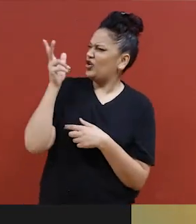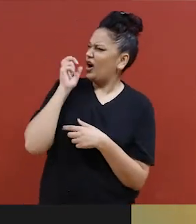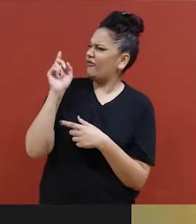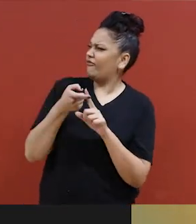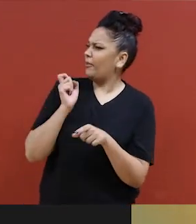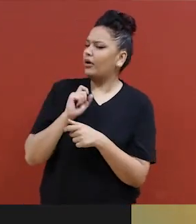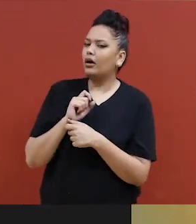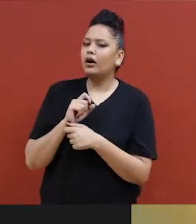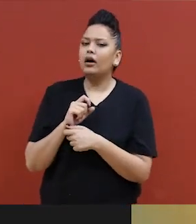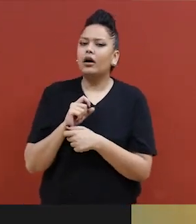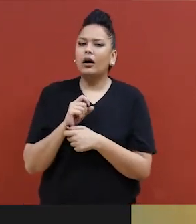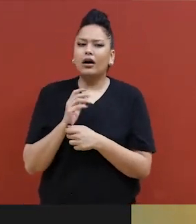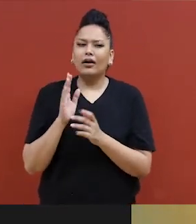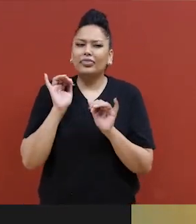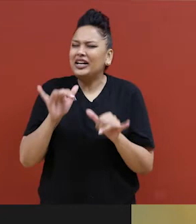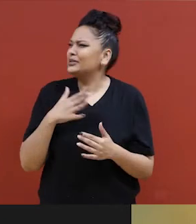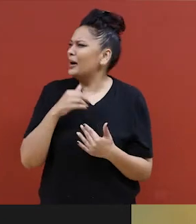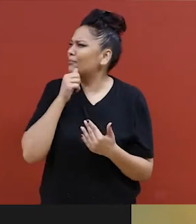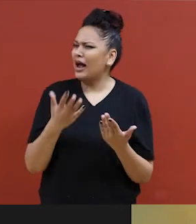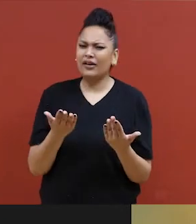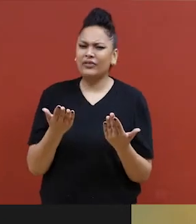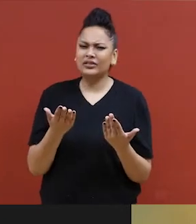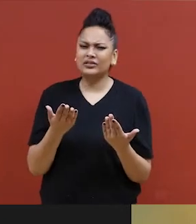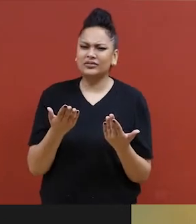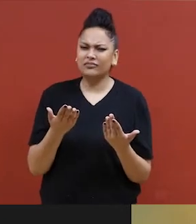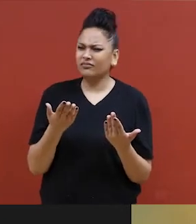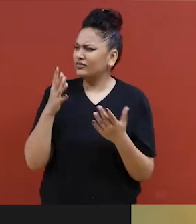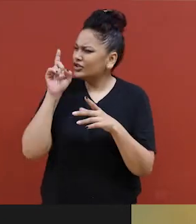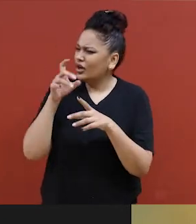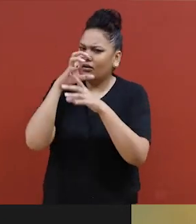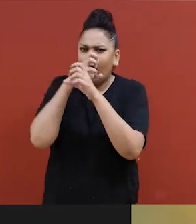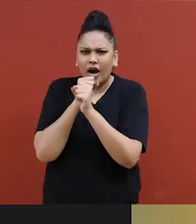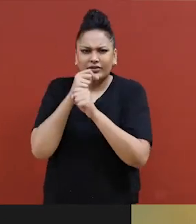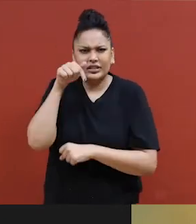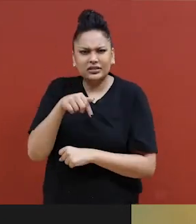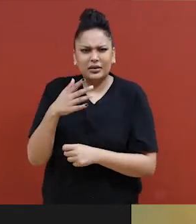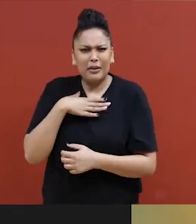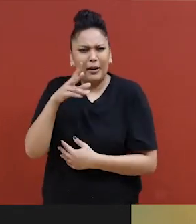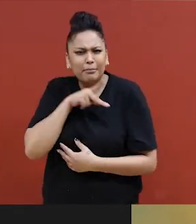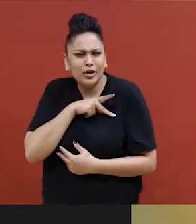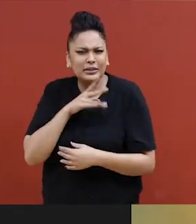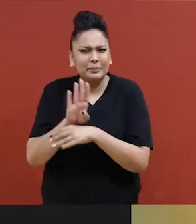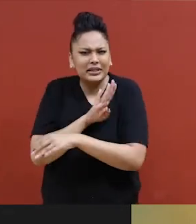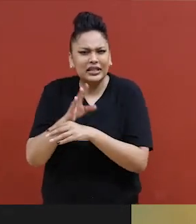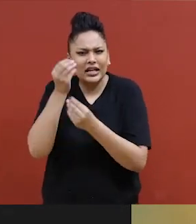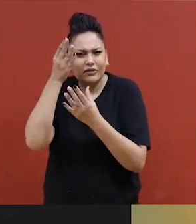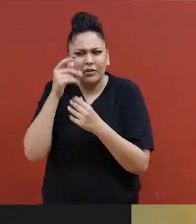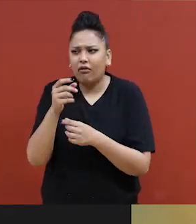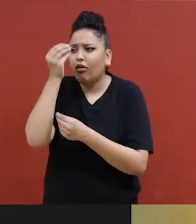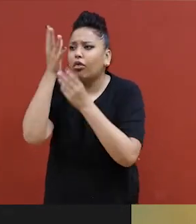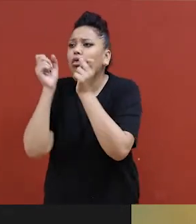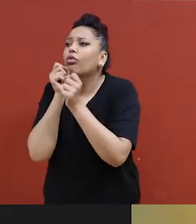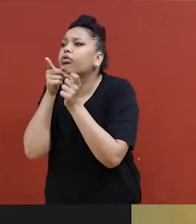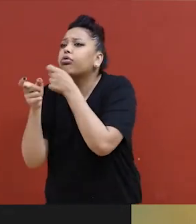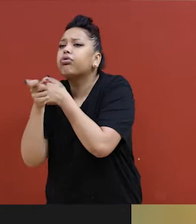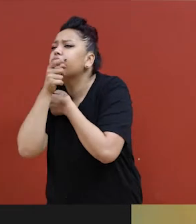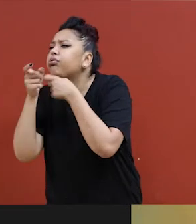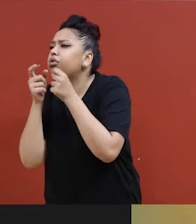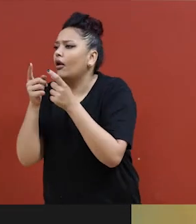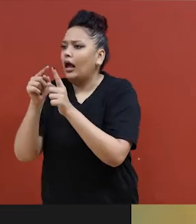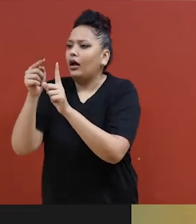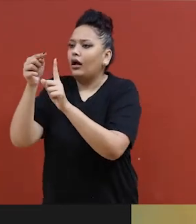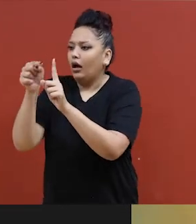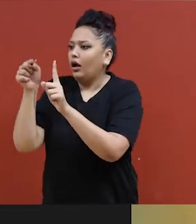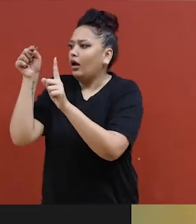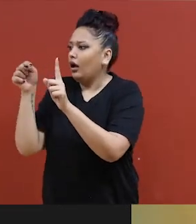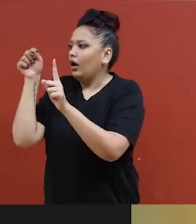a violation of people's privacy when your personal stuff goes down to somewhere else